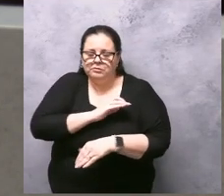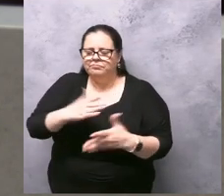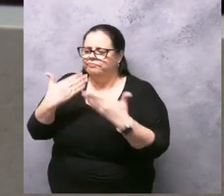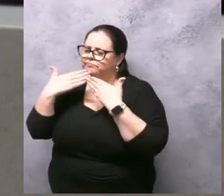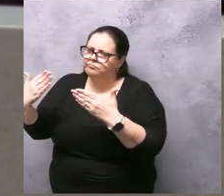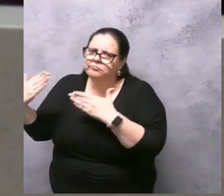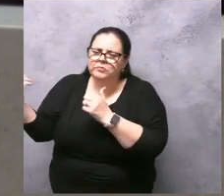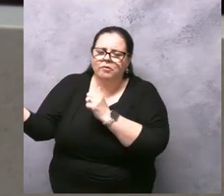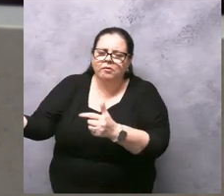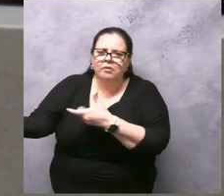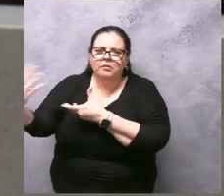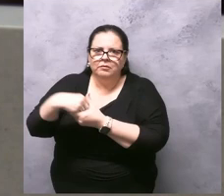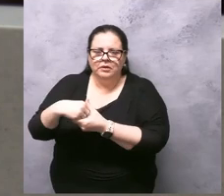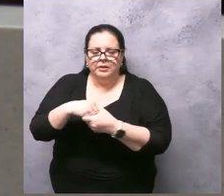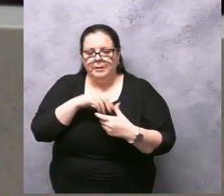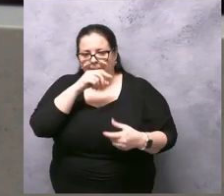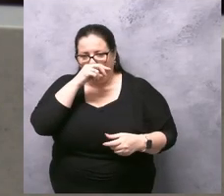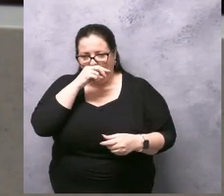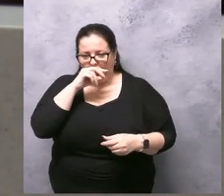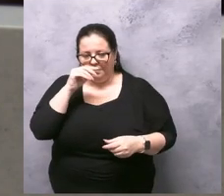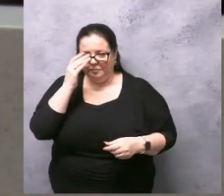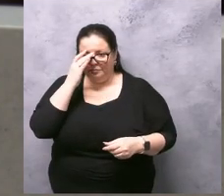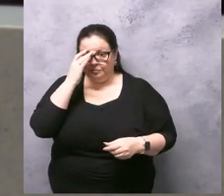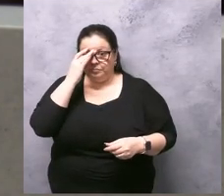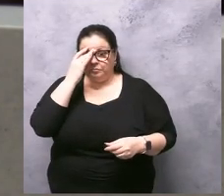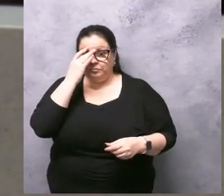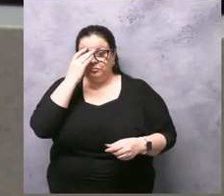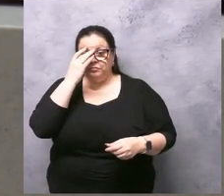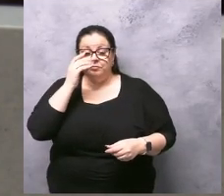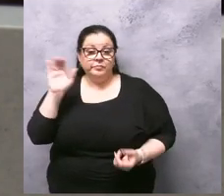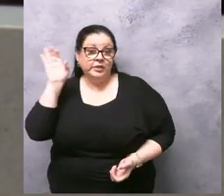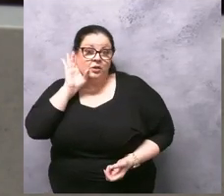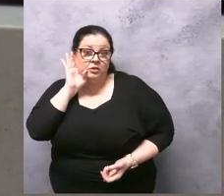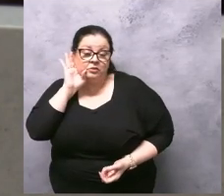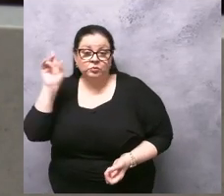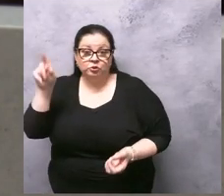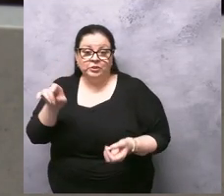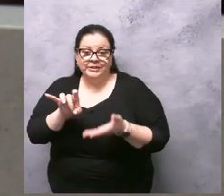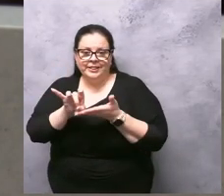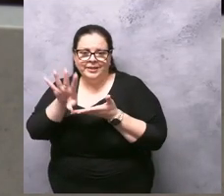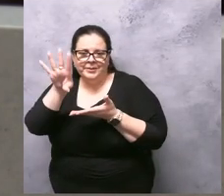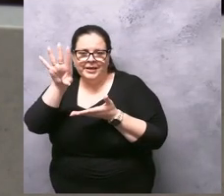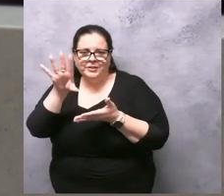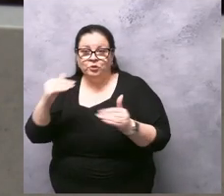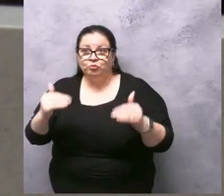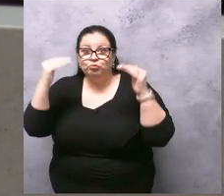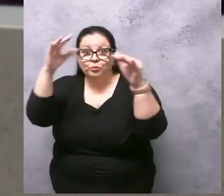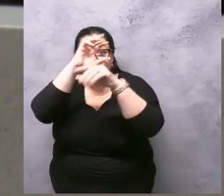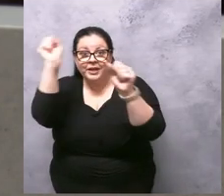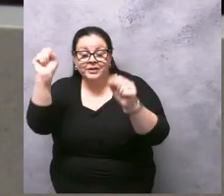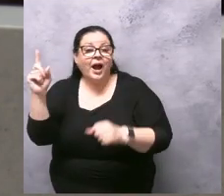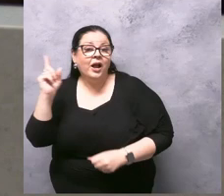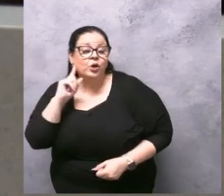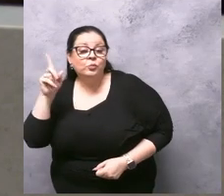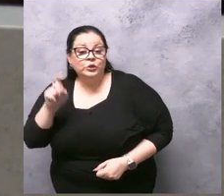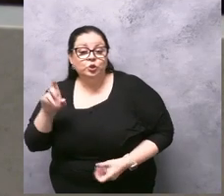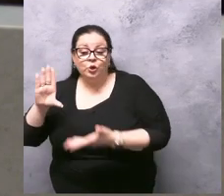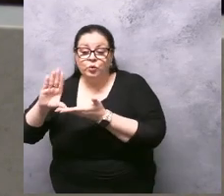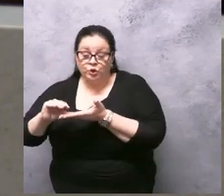that. In addition to hearing that we should eliminate the superintendent, I also heard that we should cut trustee